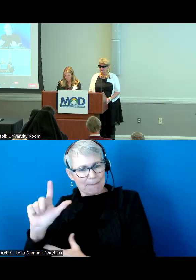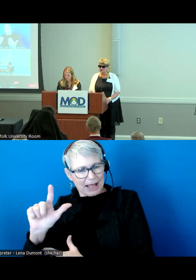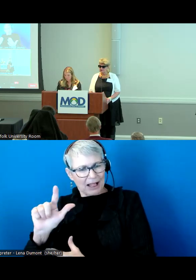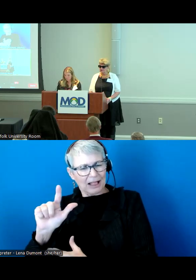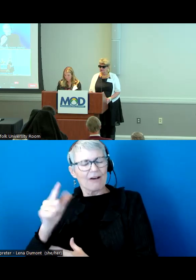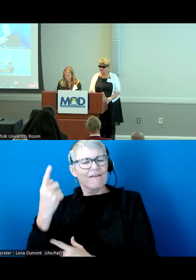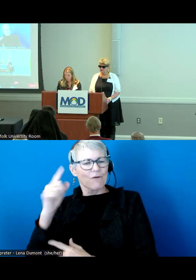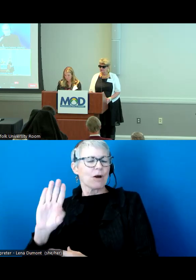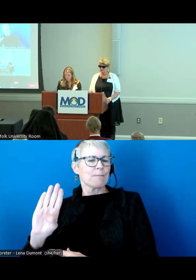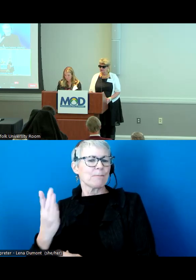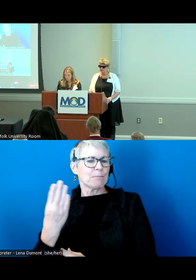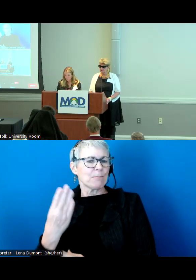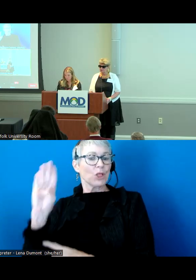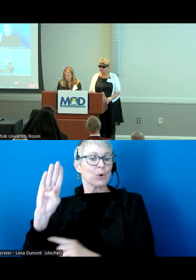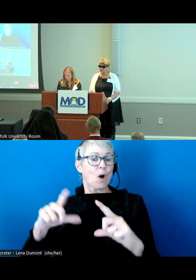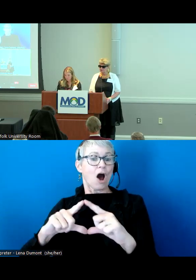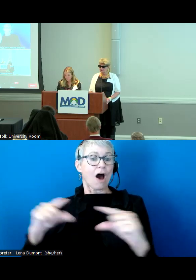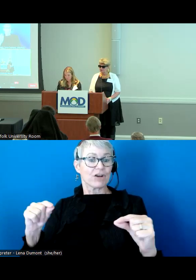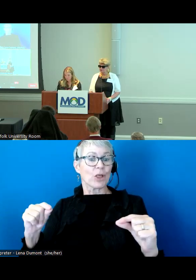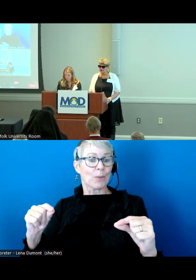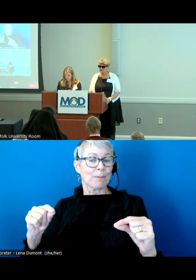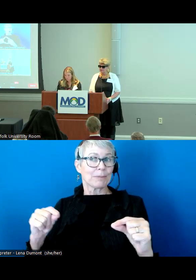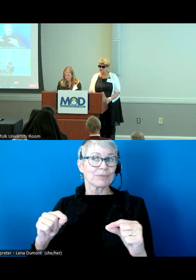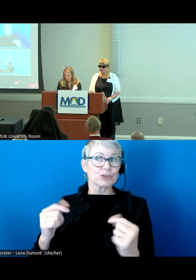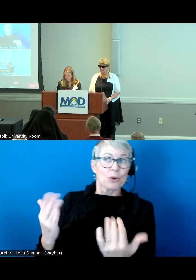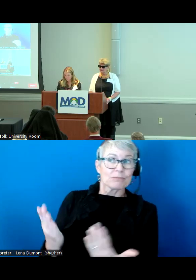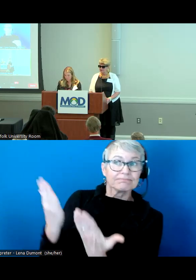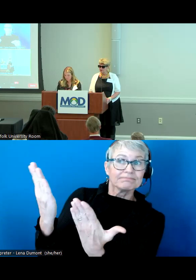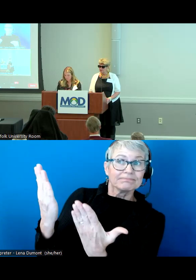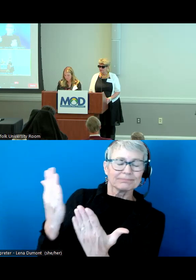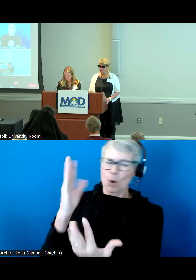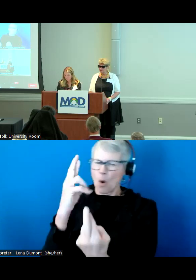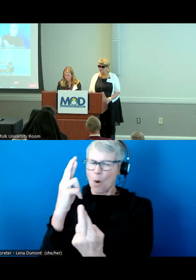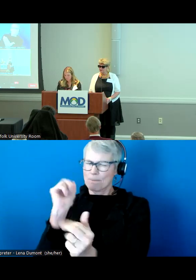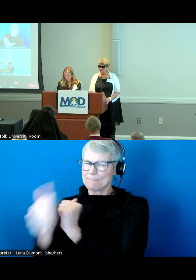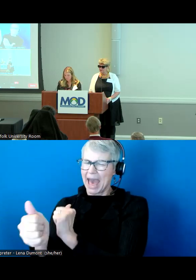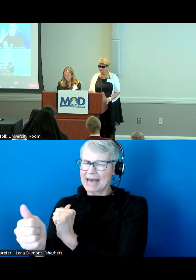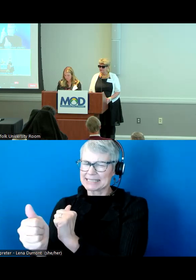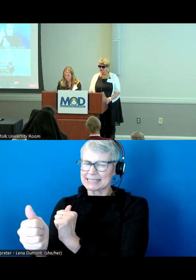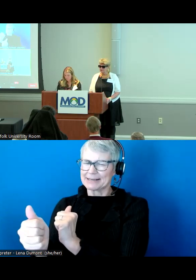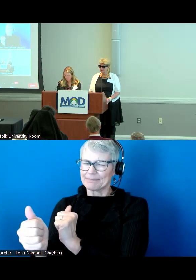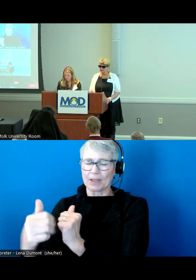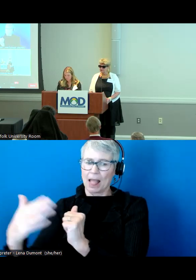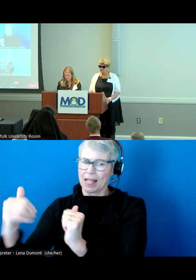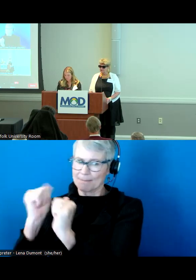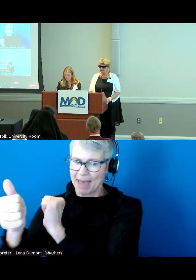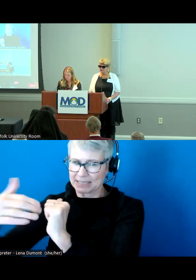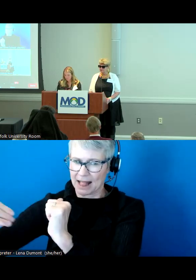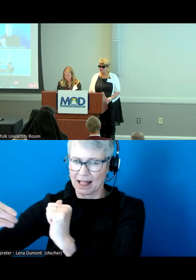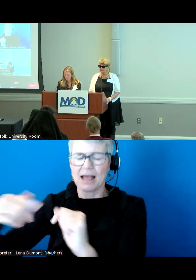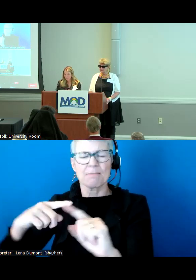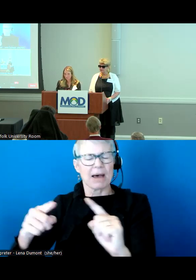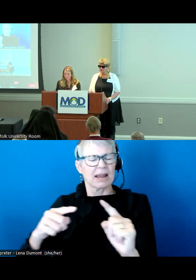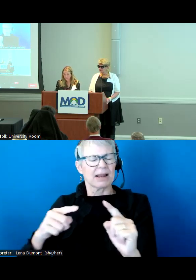it, and hopefully that bill gets passed. But it's great to know, even without the complete passing of the bill, that the state police are doing